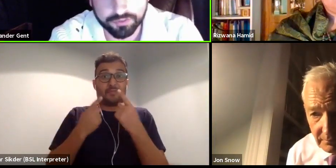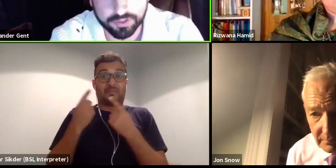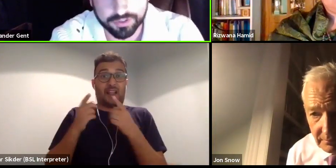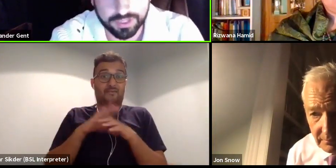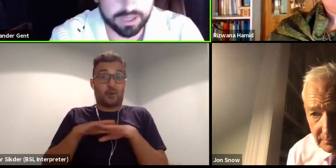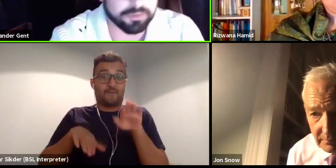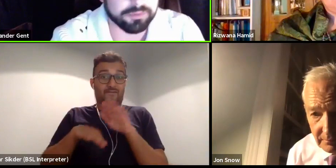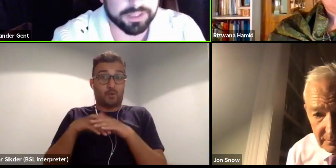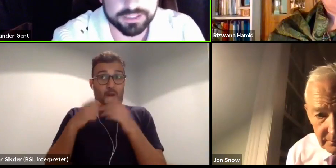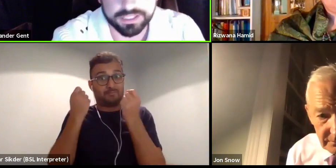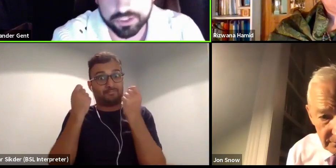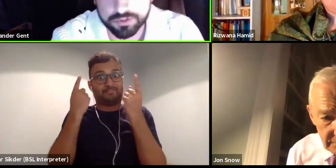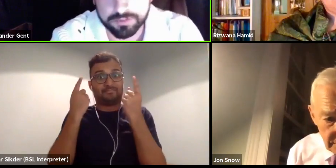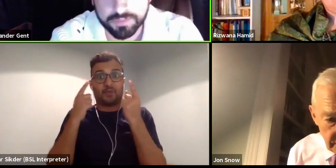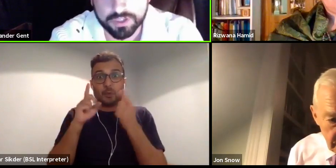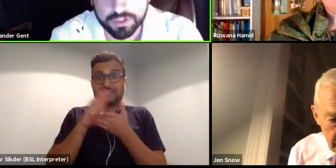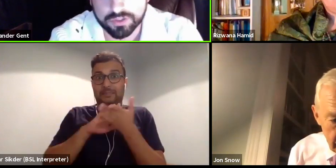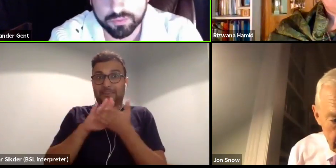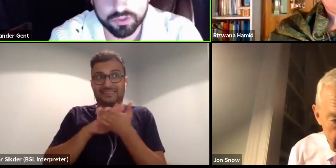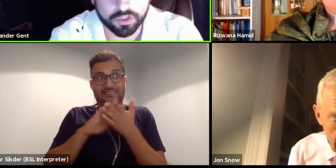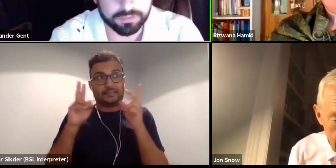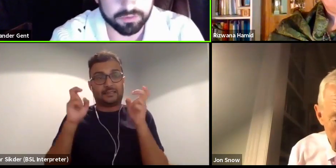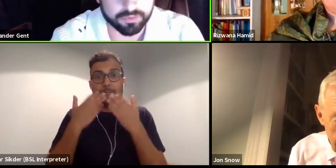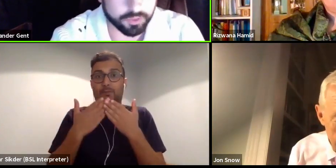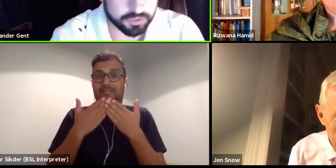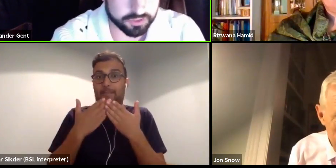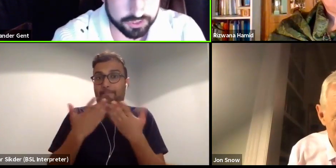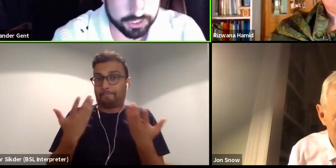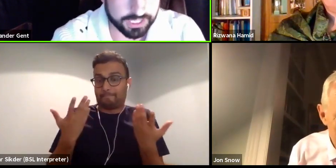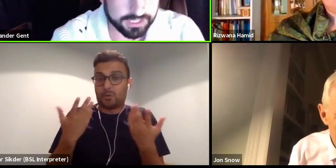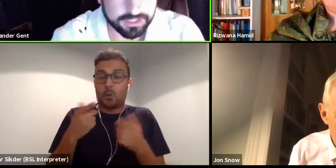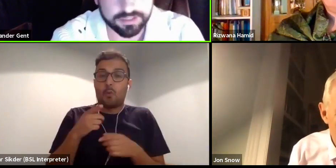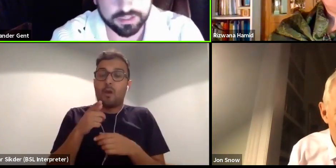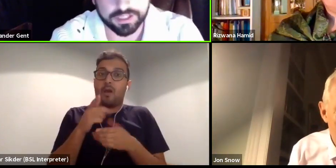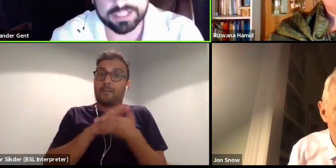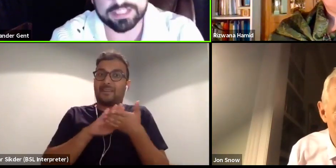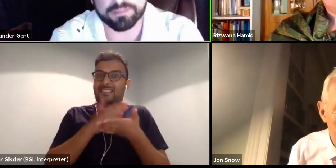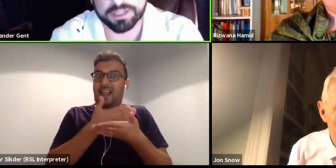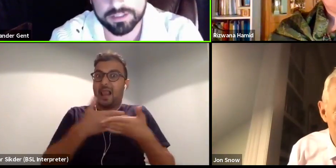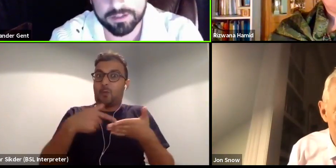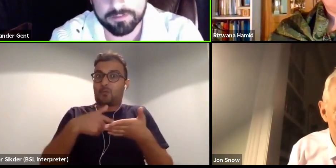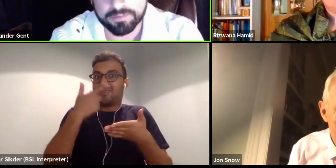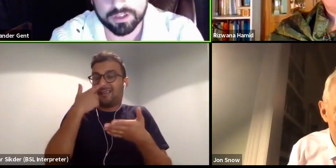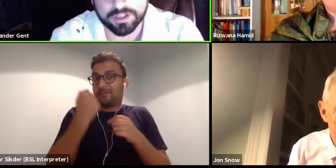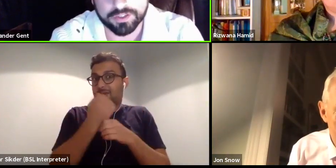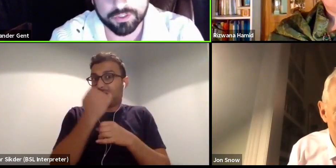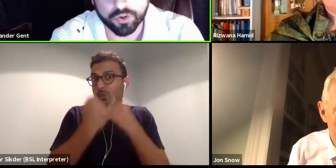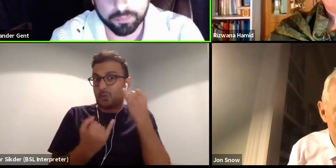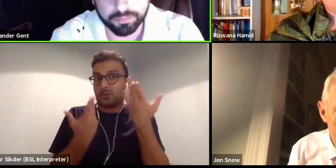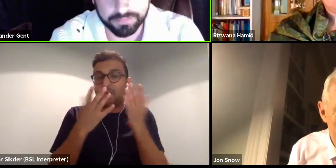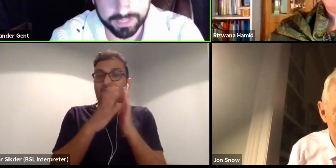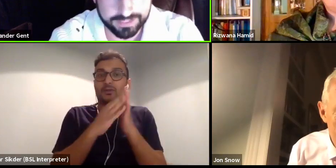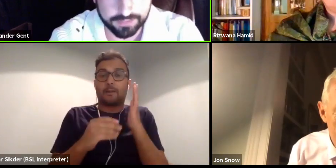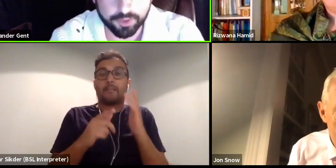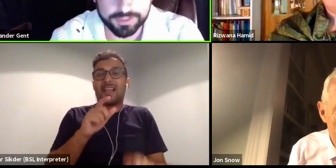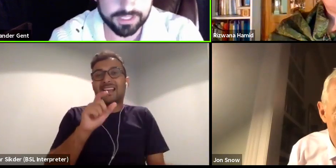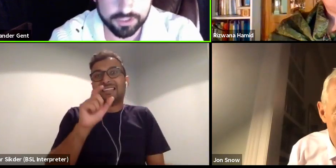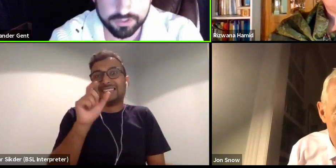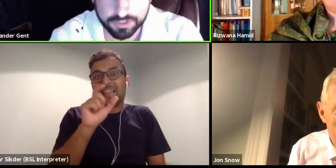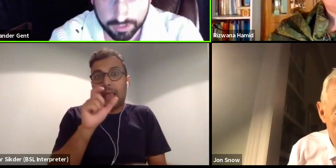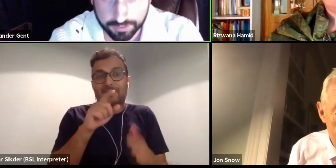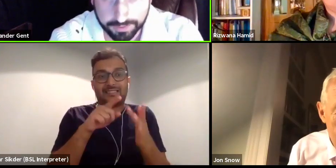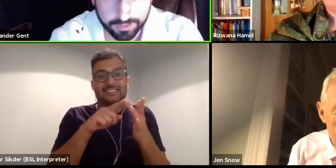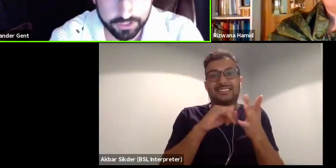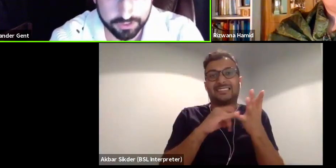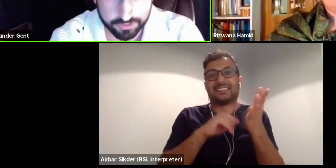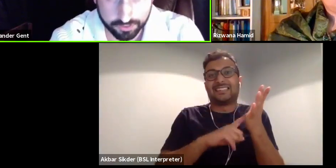can often amplify these issues. So if we talk about the words such as jihadist, Islamist, they throw negative